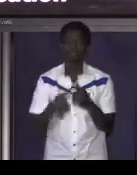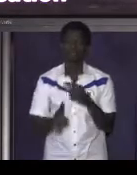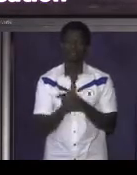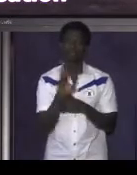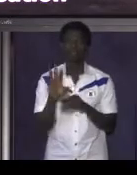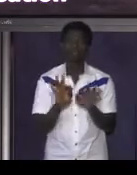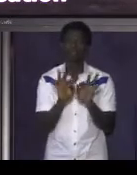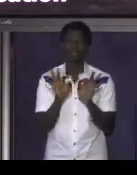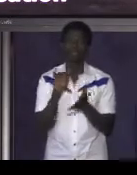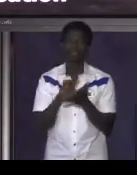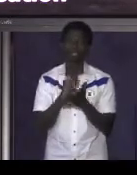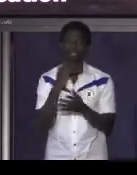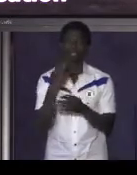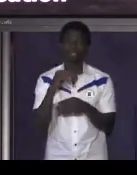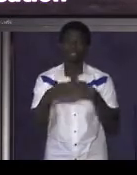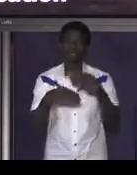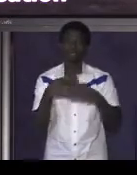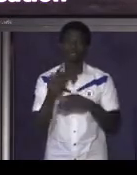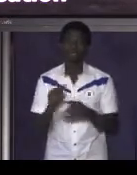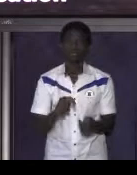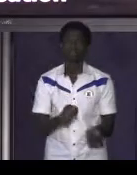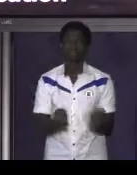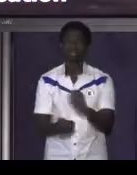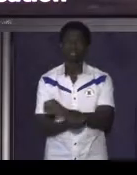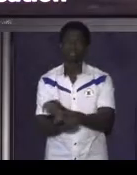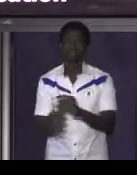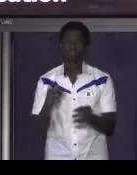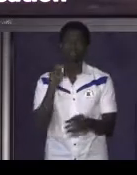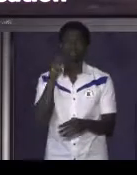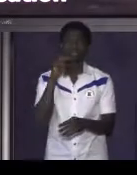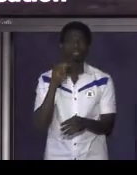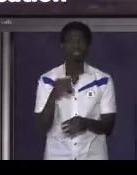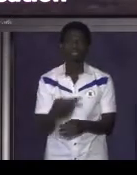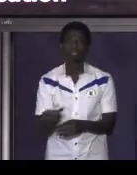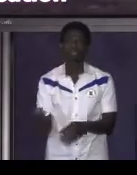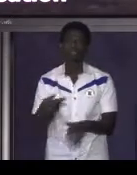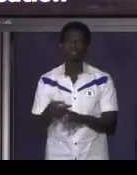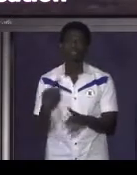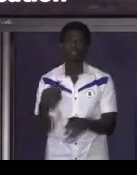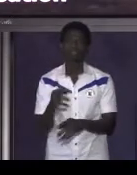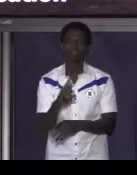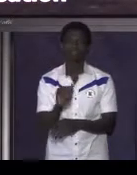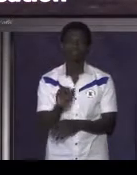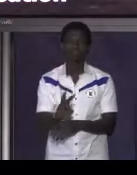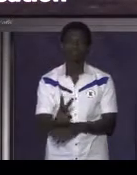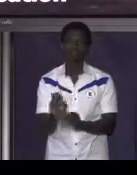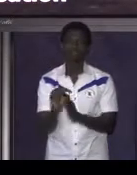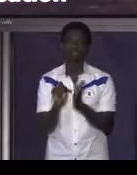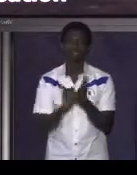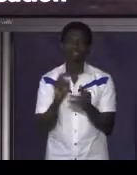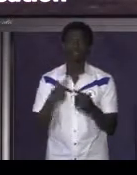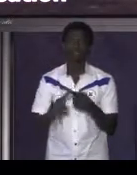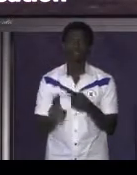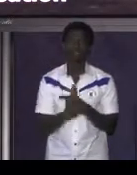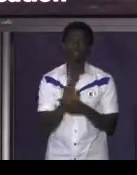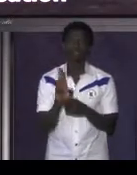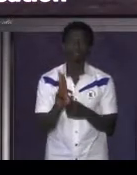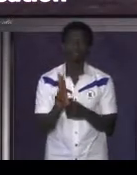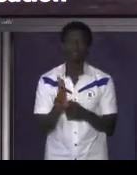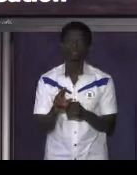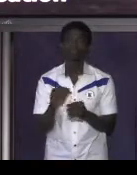is the process of transforming natural resources from their raw state to usable forms. A,